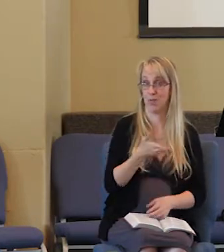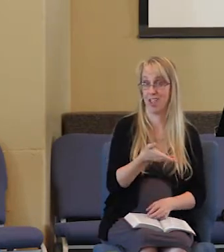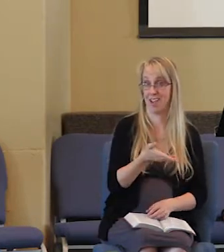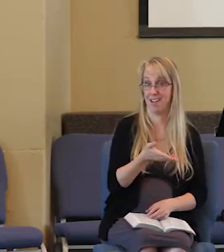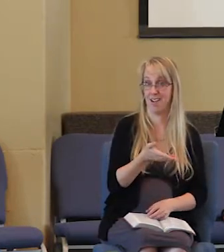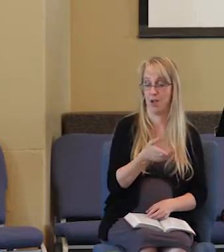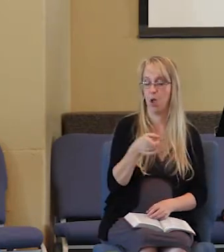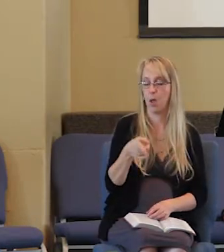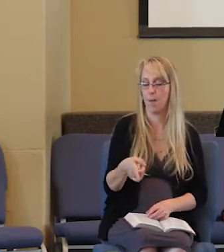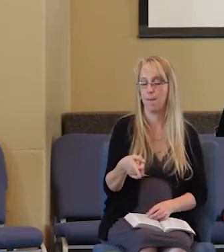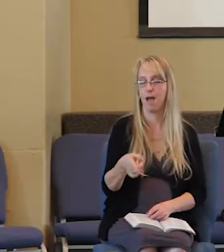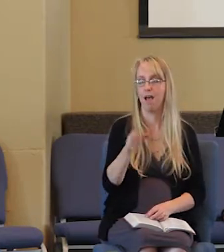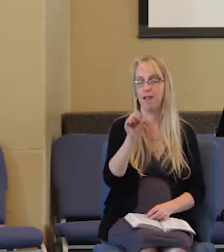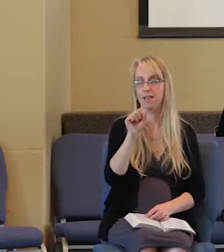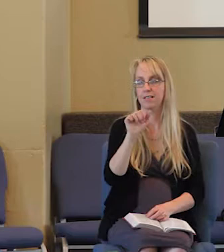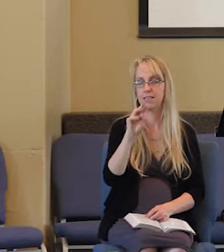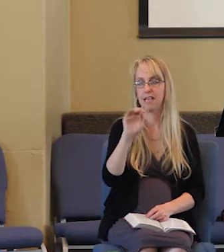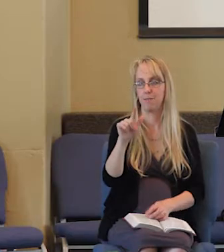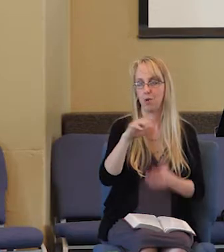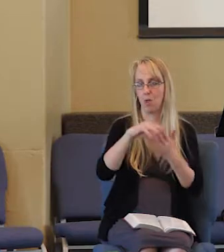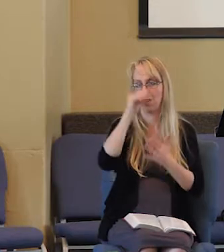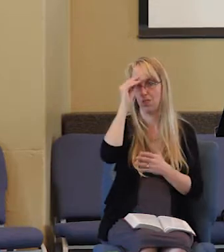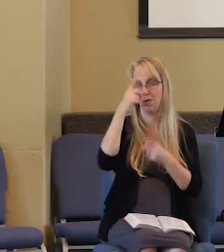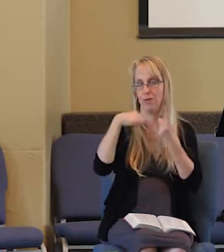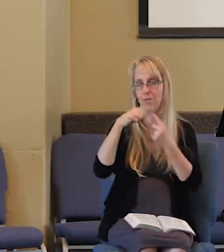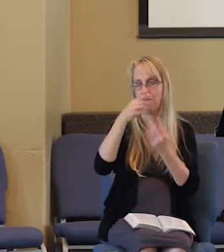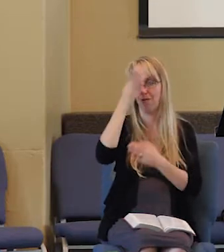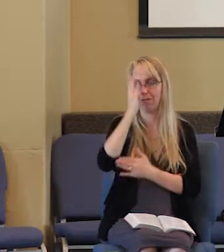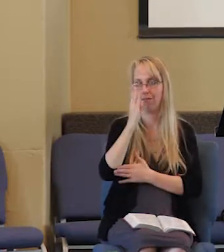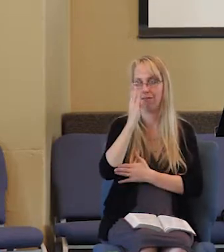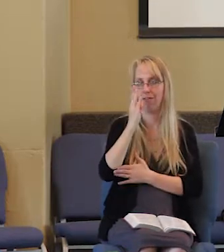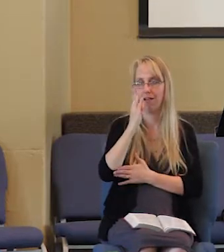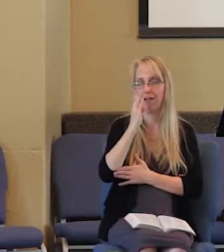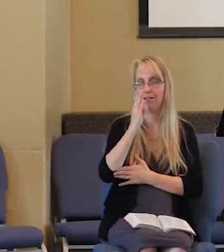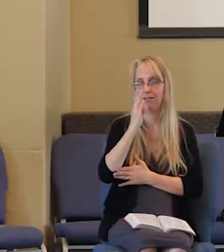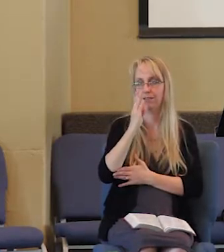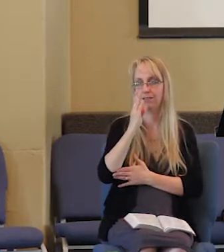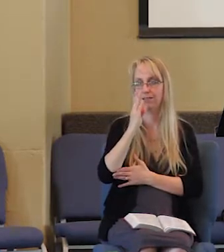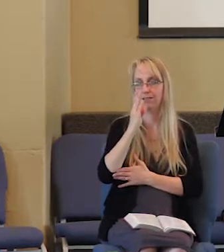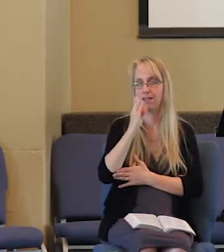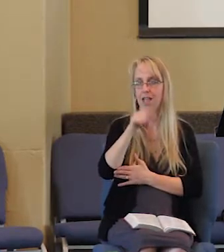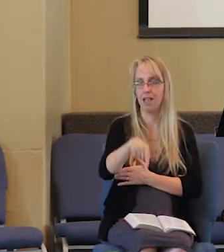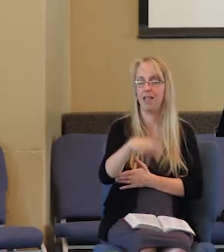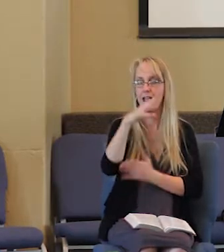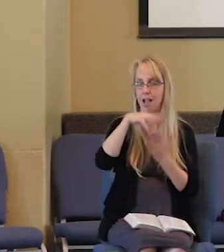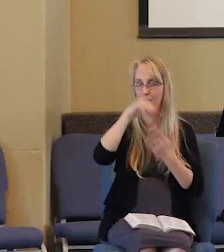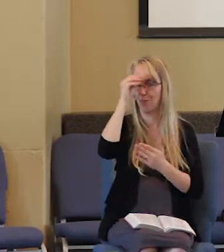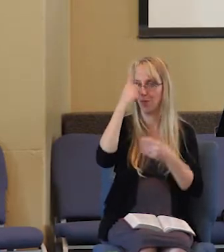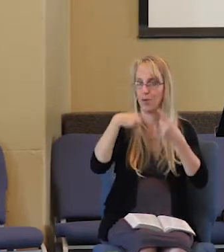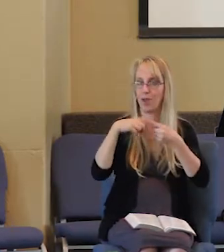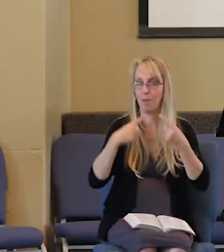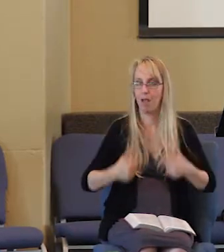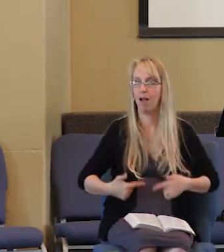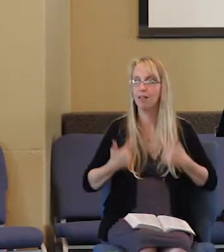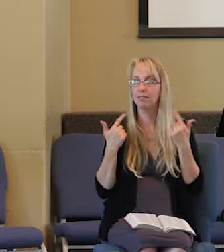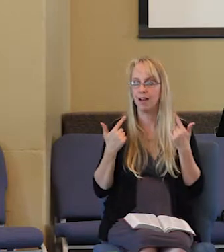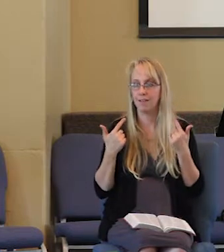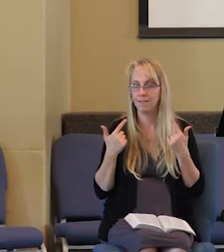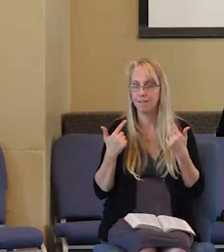But Samuel learned about God. He learned about life